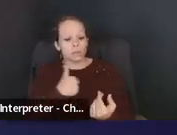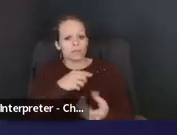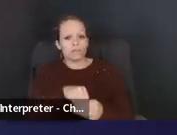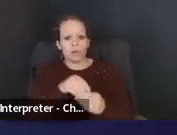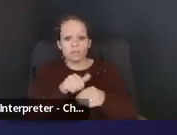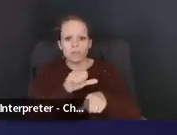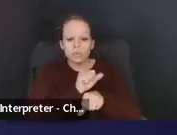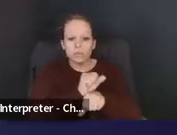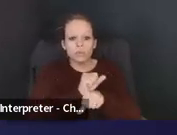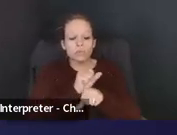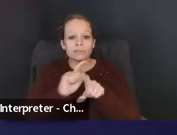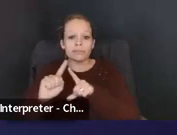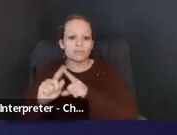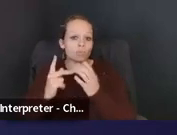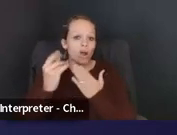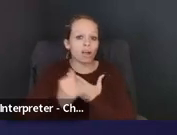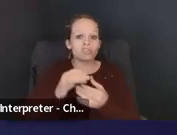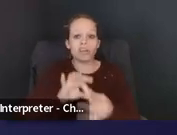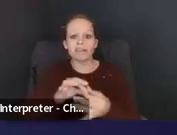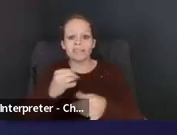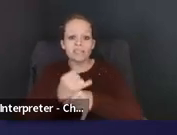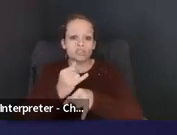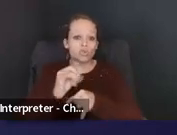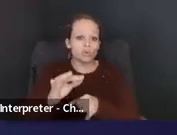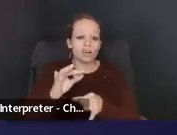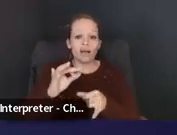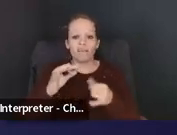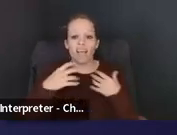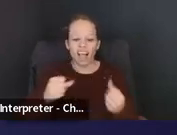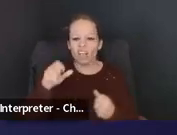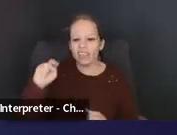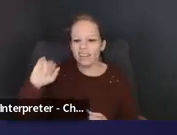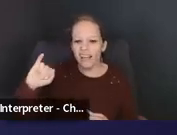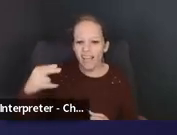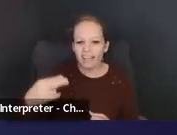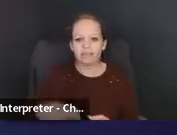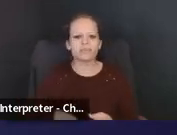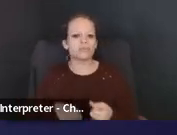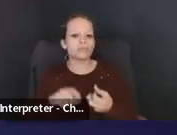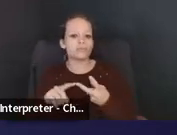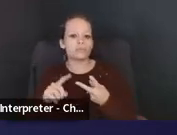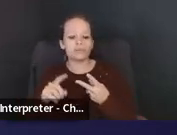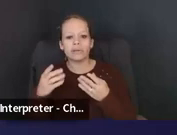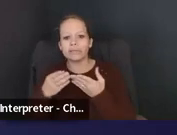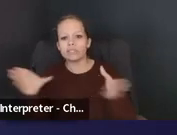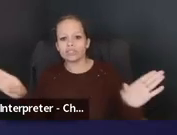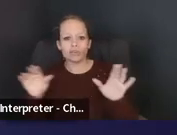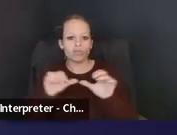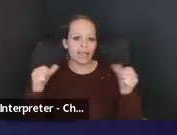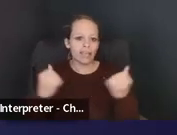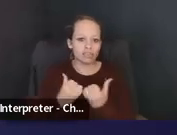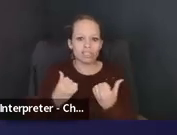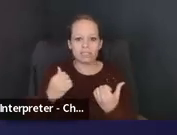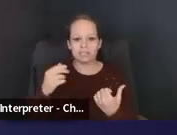Institutes of Health over the years, both the general agency of institutes of health, and also